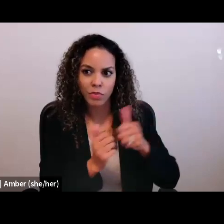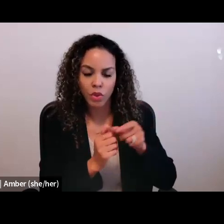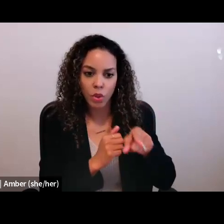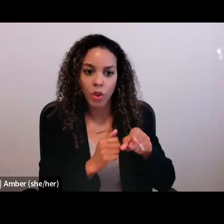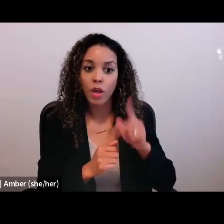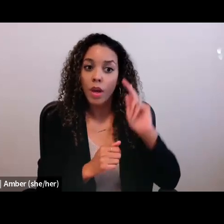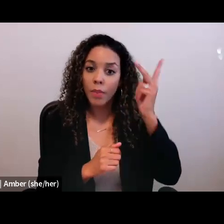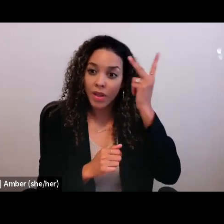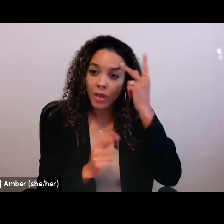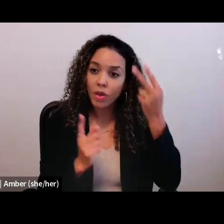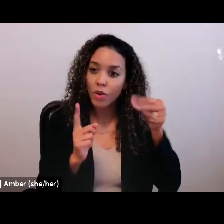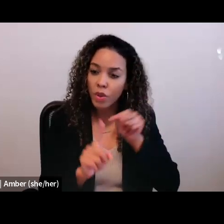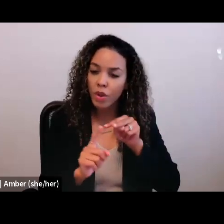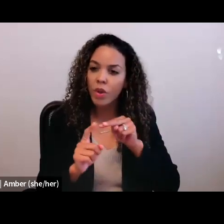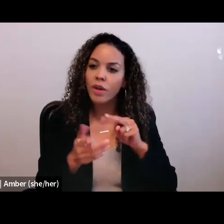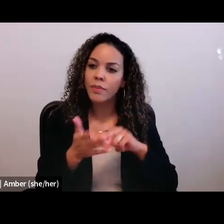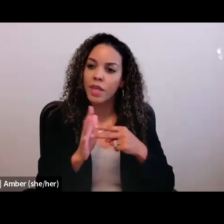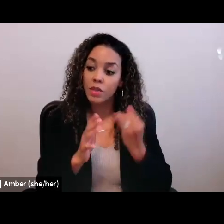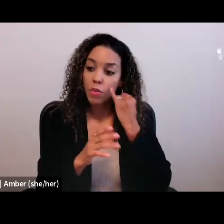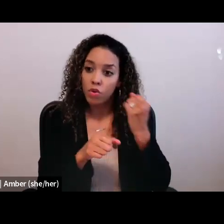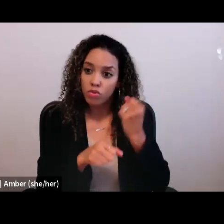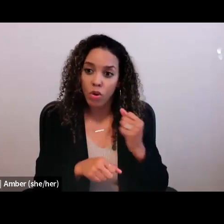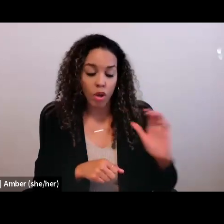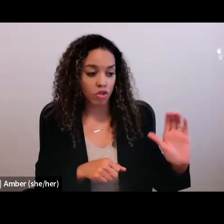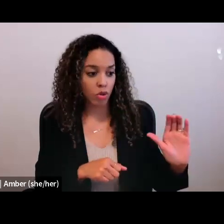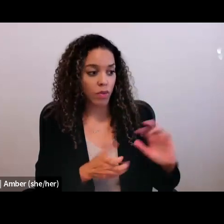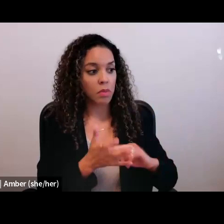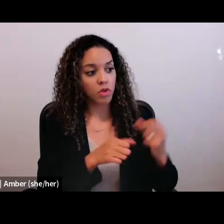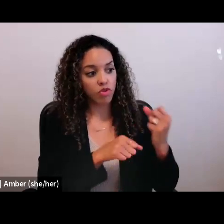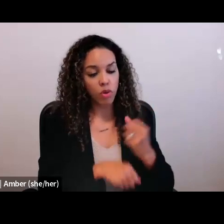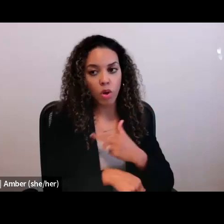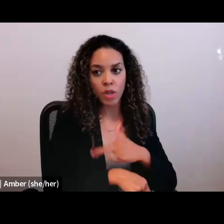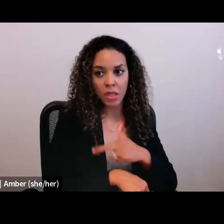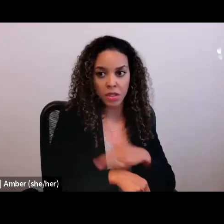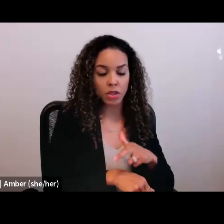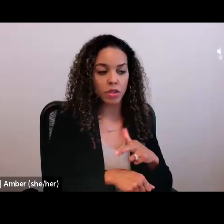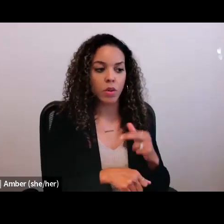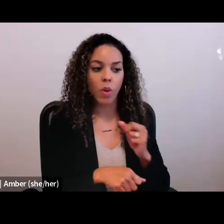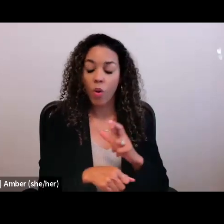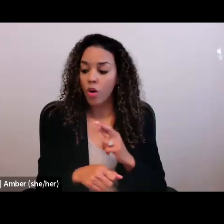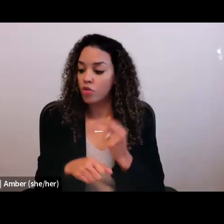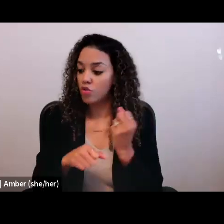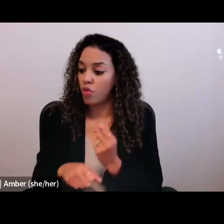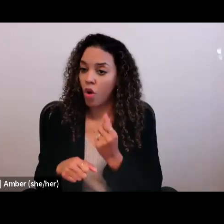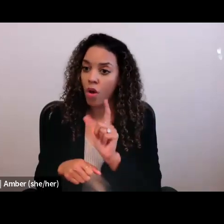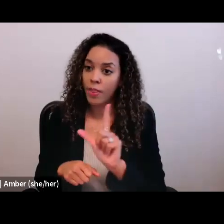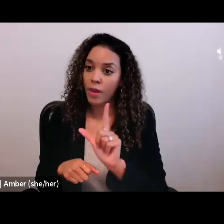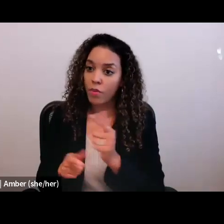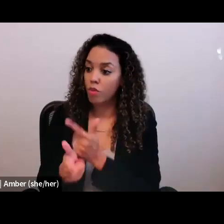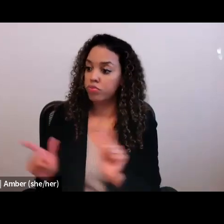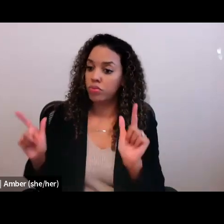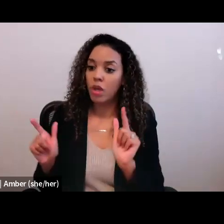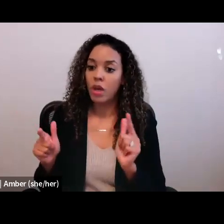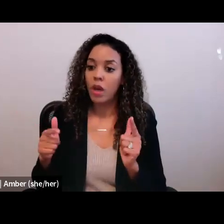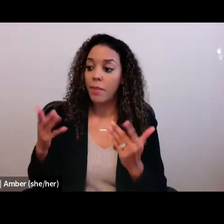you if you're very conservative, you might have strong religious belief one way or the other, or you might be super liberal. You might be in the middle and go